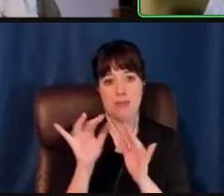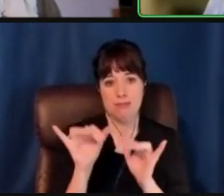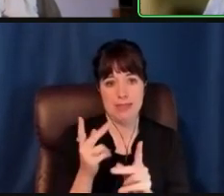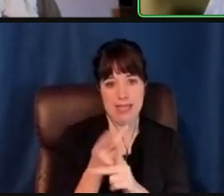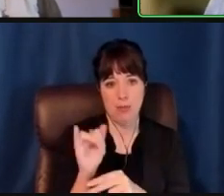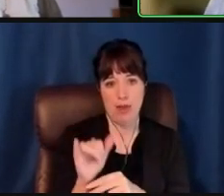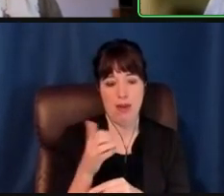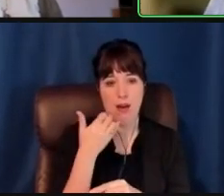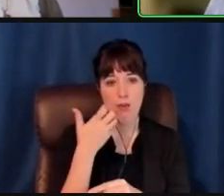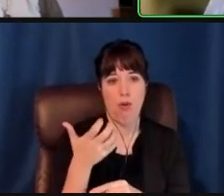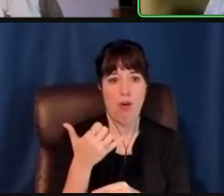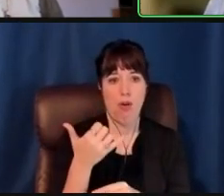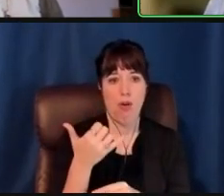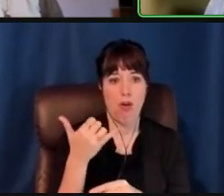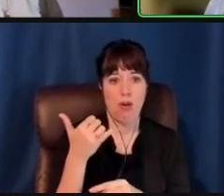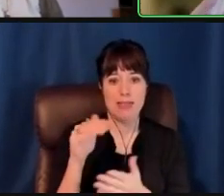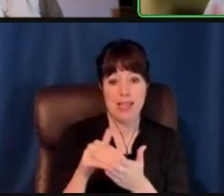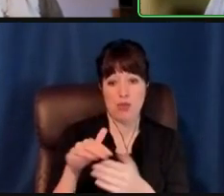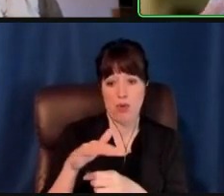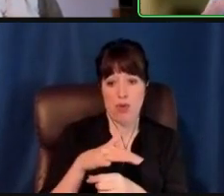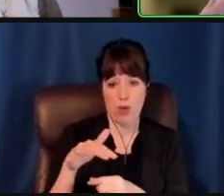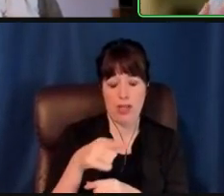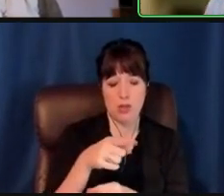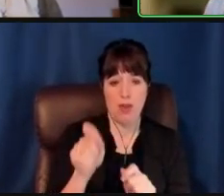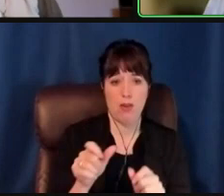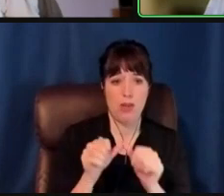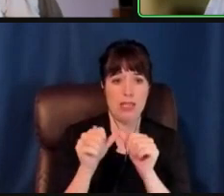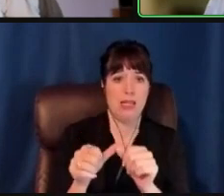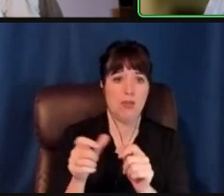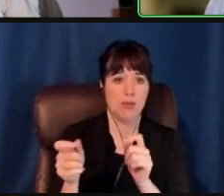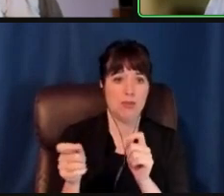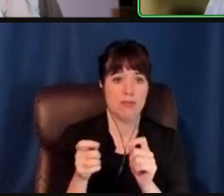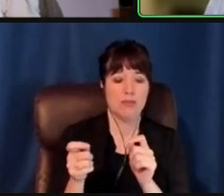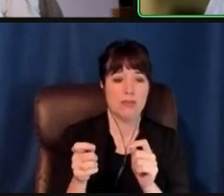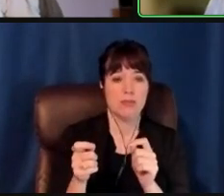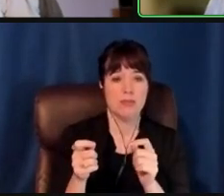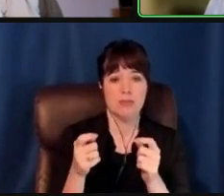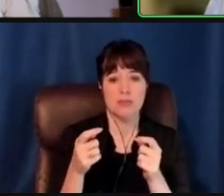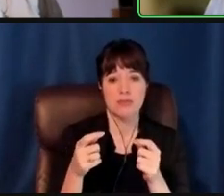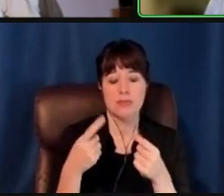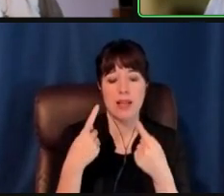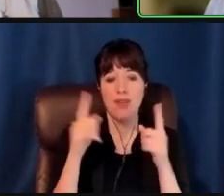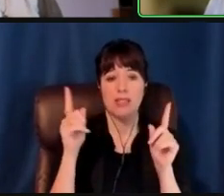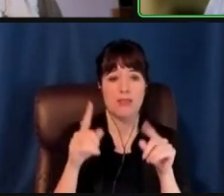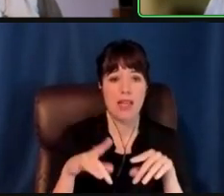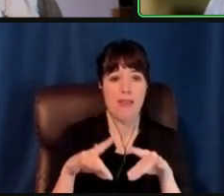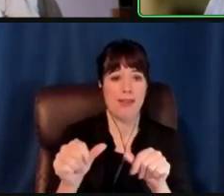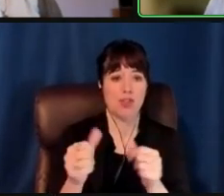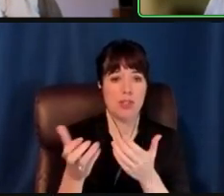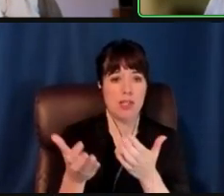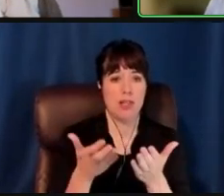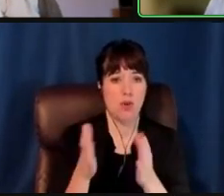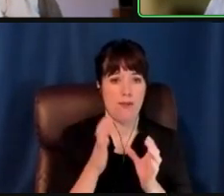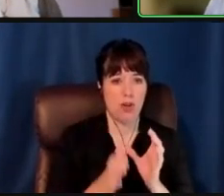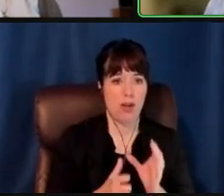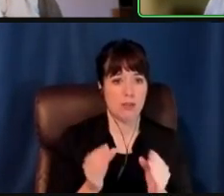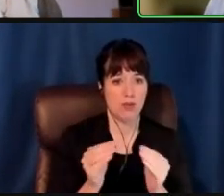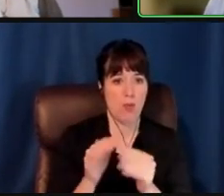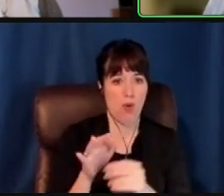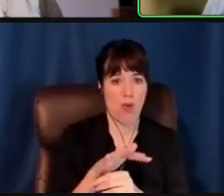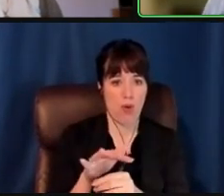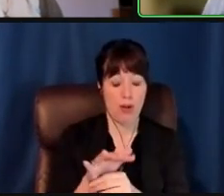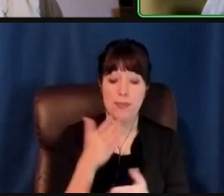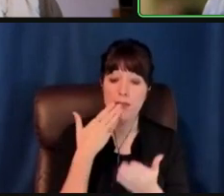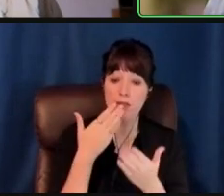center locally so they can continue to effectively and efficiently serve their customers here locally. Now, the good news